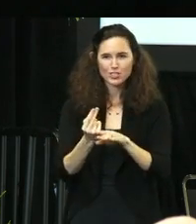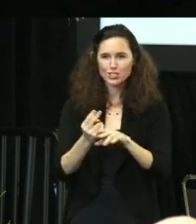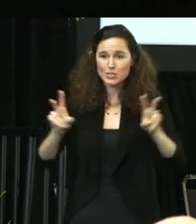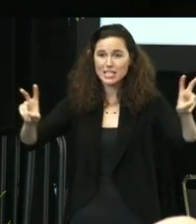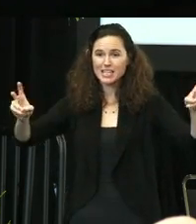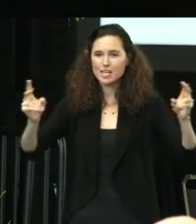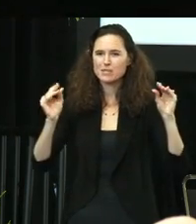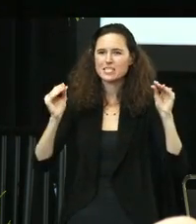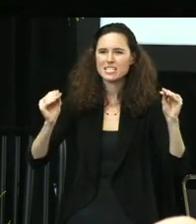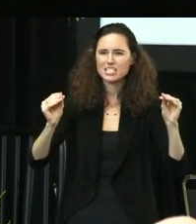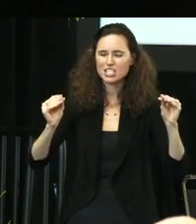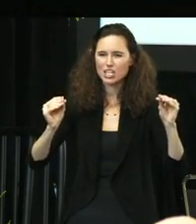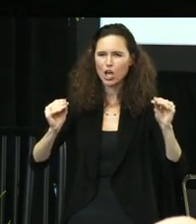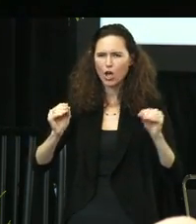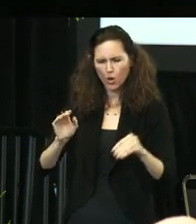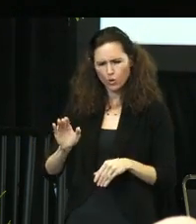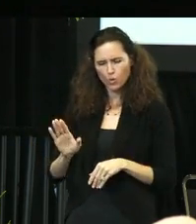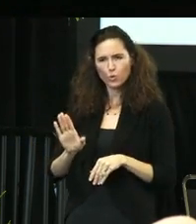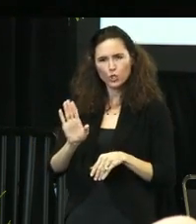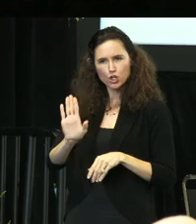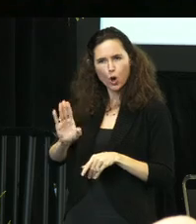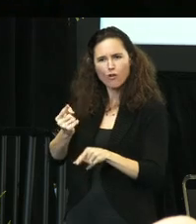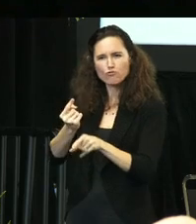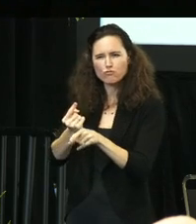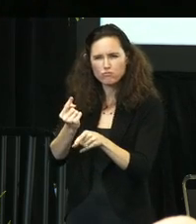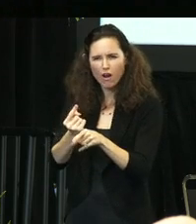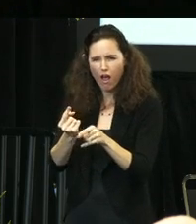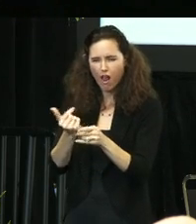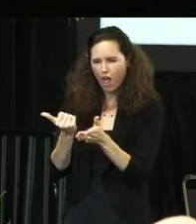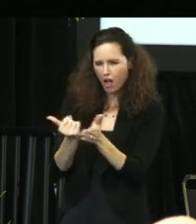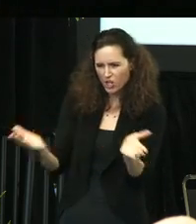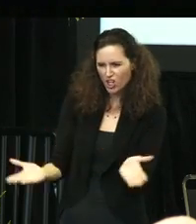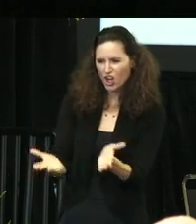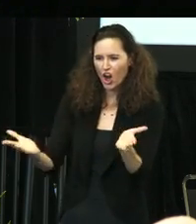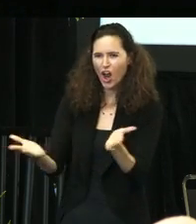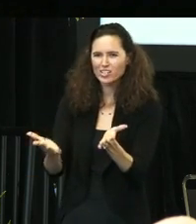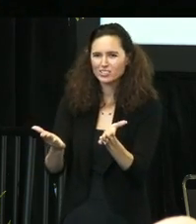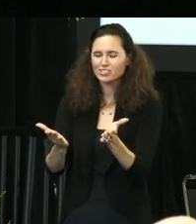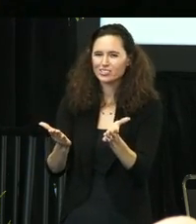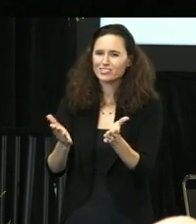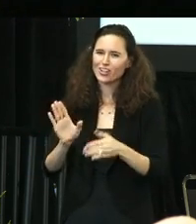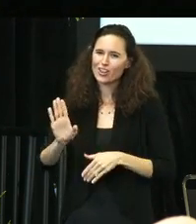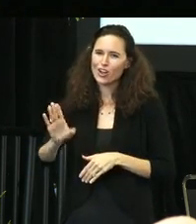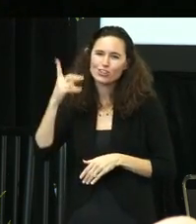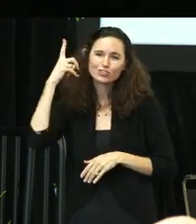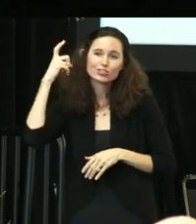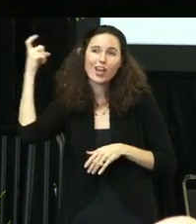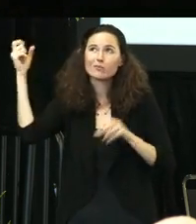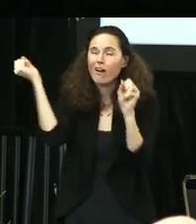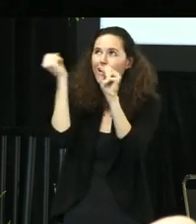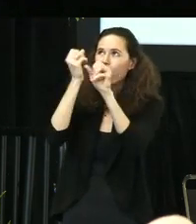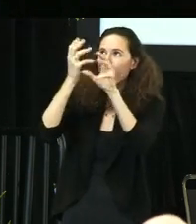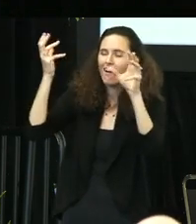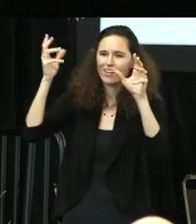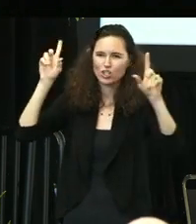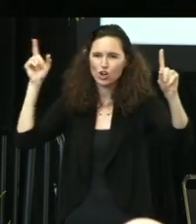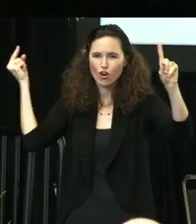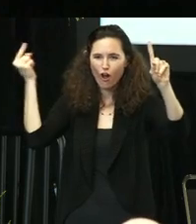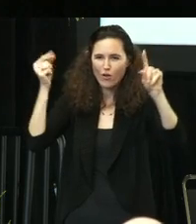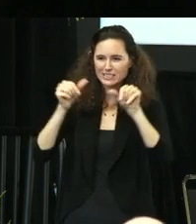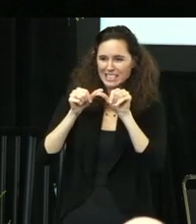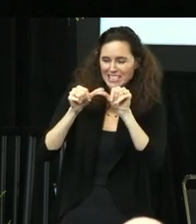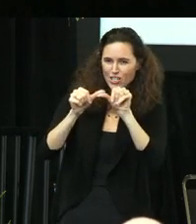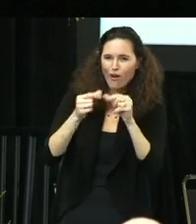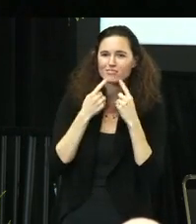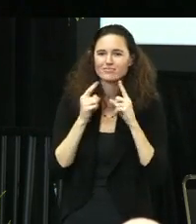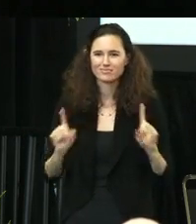teaching them about what's right with them so that they aspire for more. And I think we have many examples of that in our